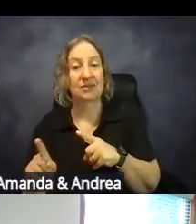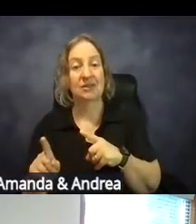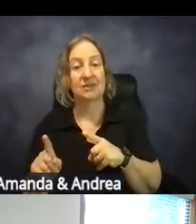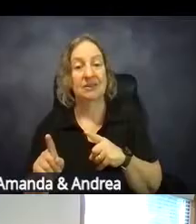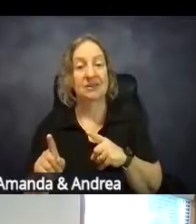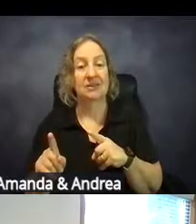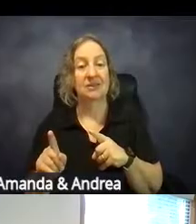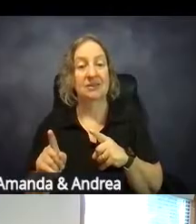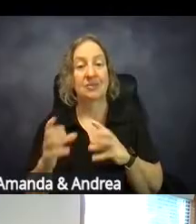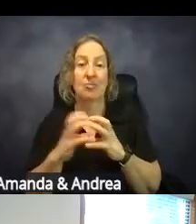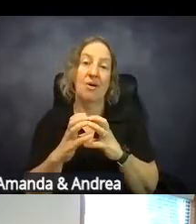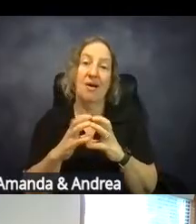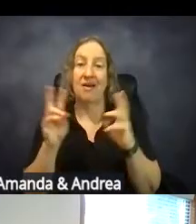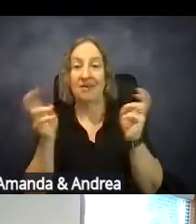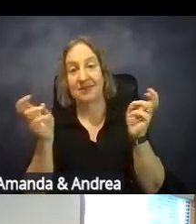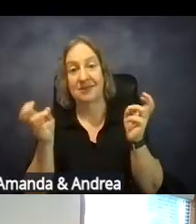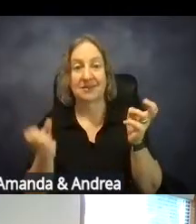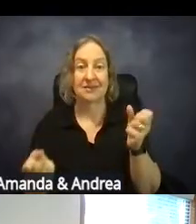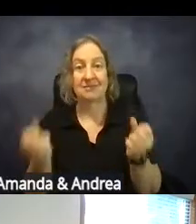bowling balls and